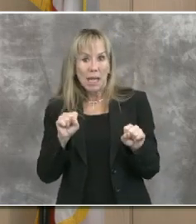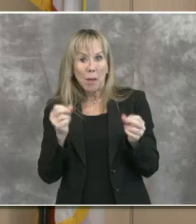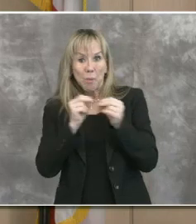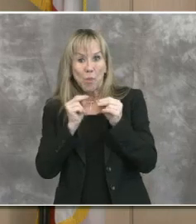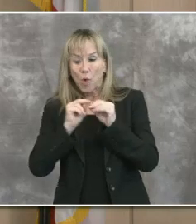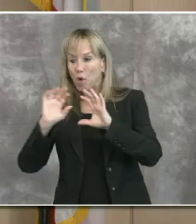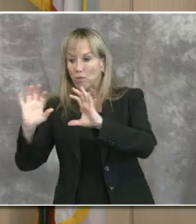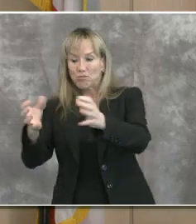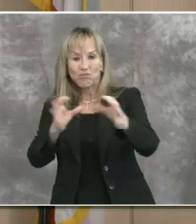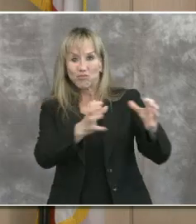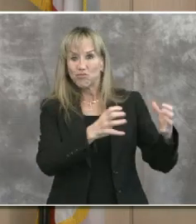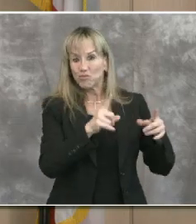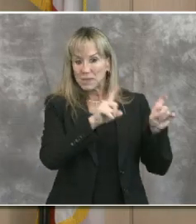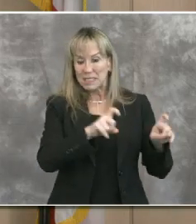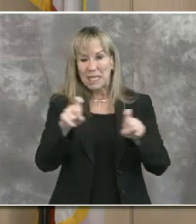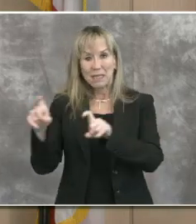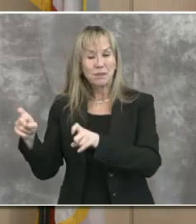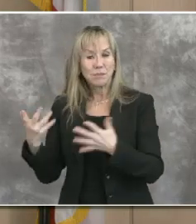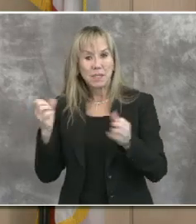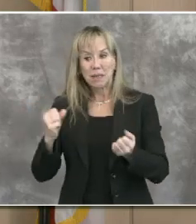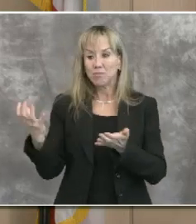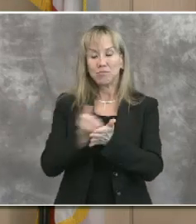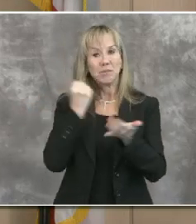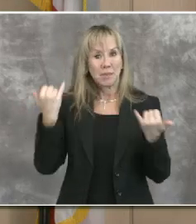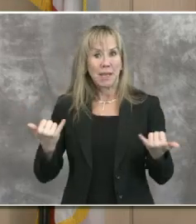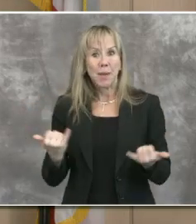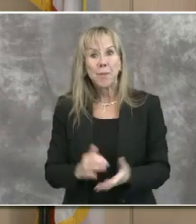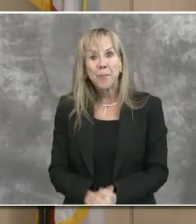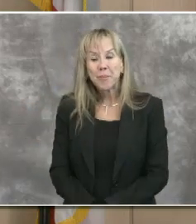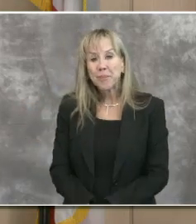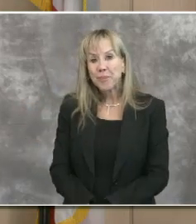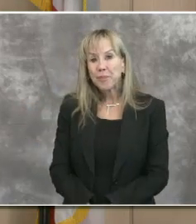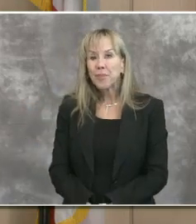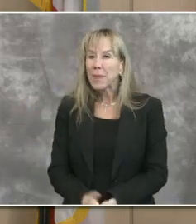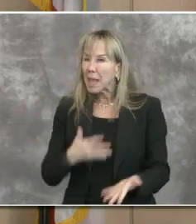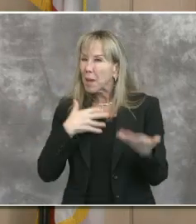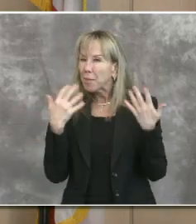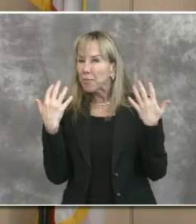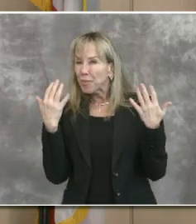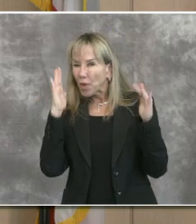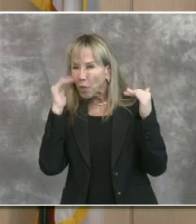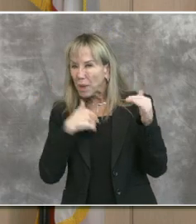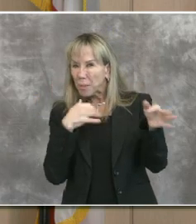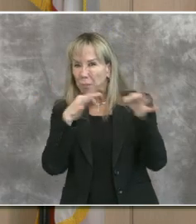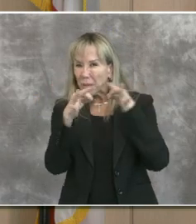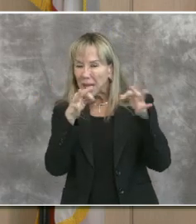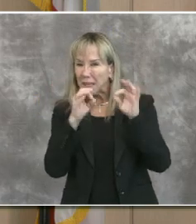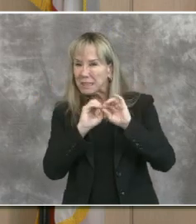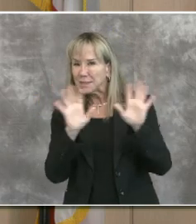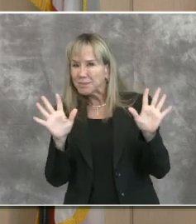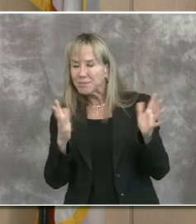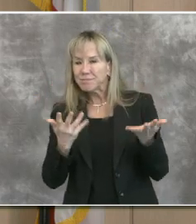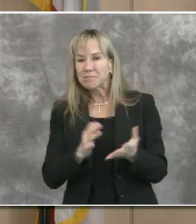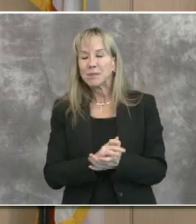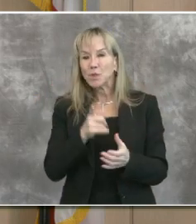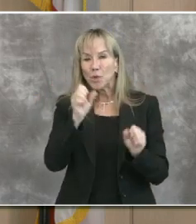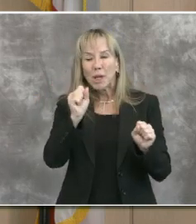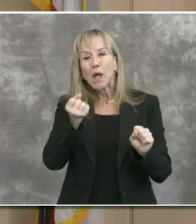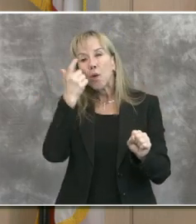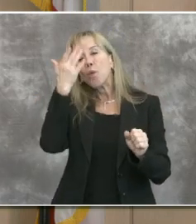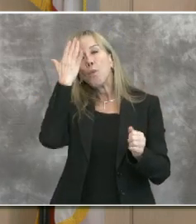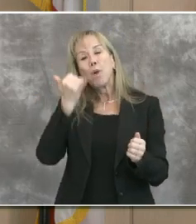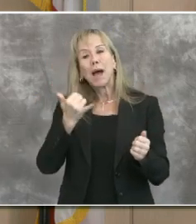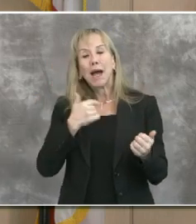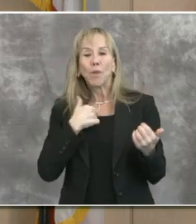other groups that need to be tested to take advantage of that capacity. So I'm hoping I'm explaining that well to understand why we're sort